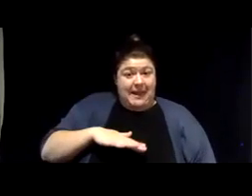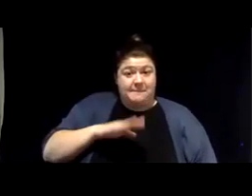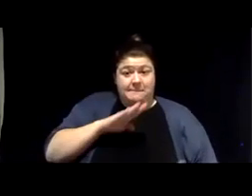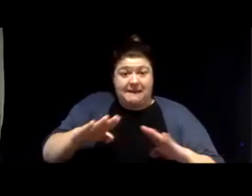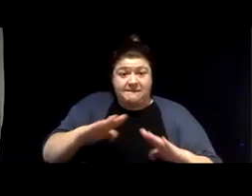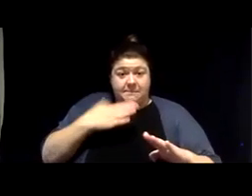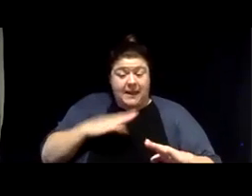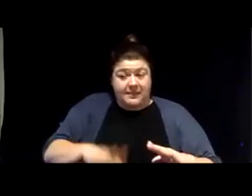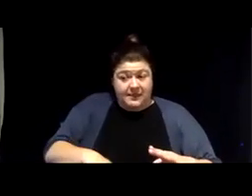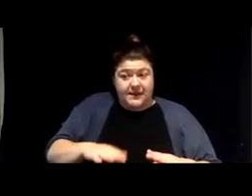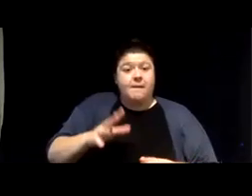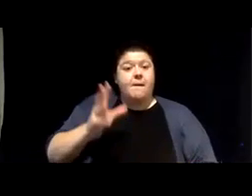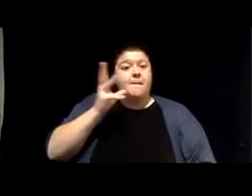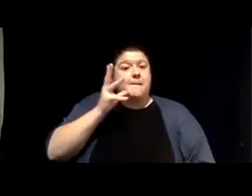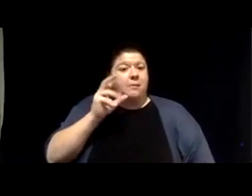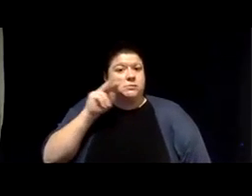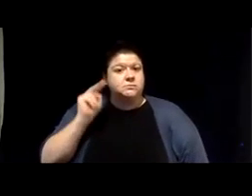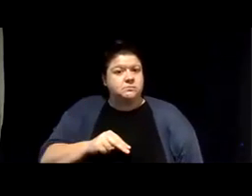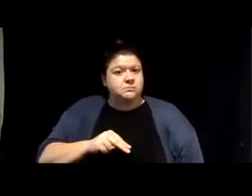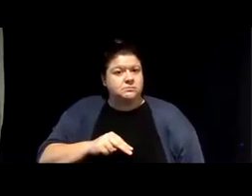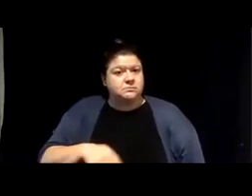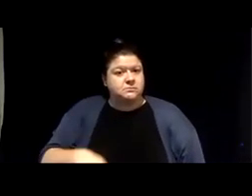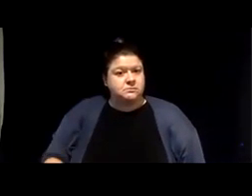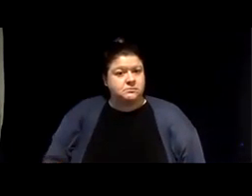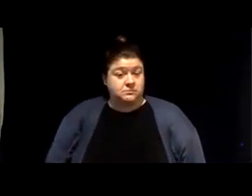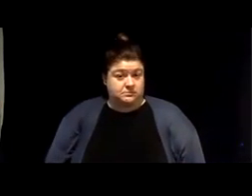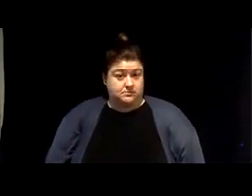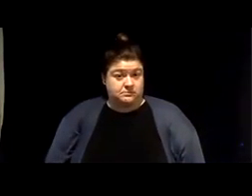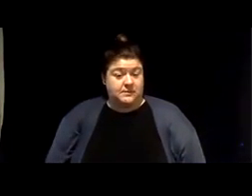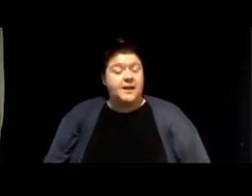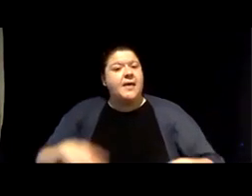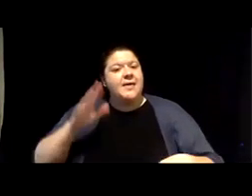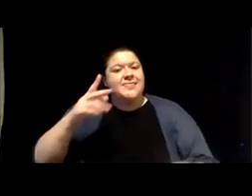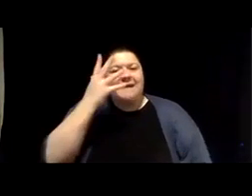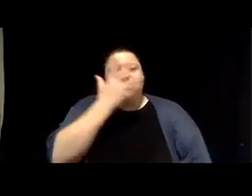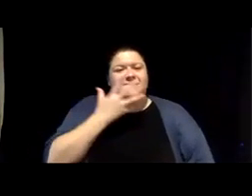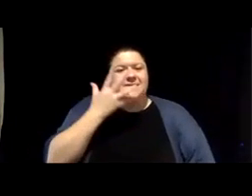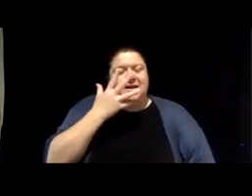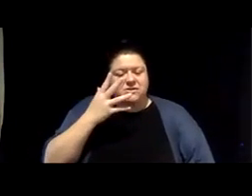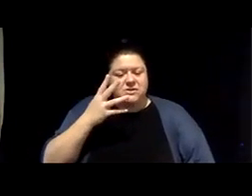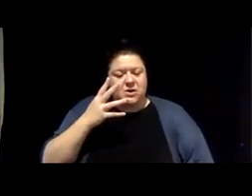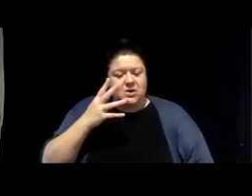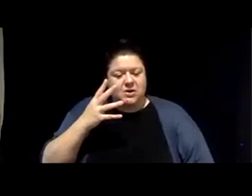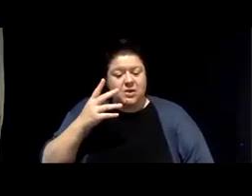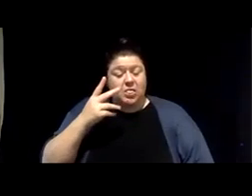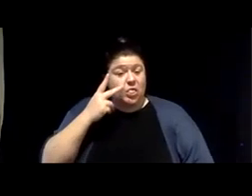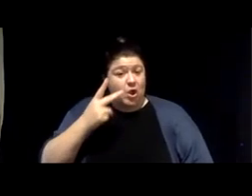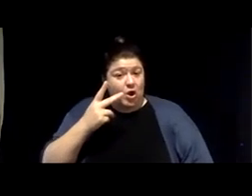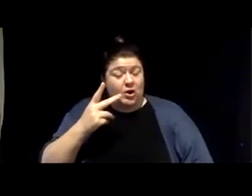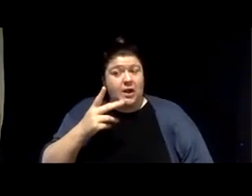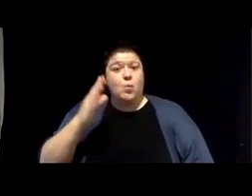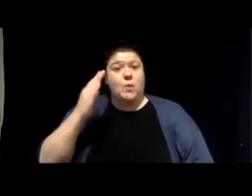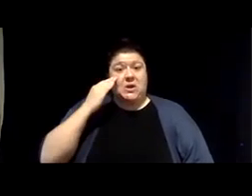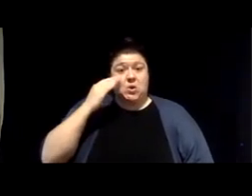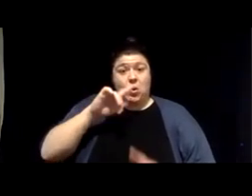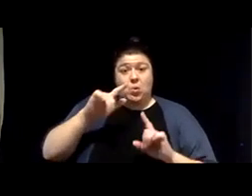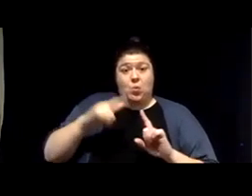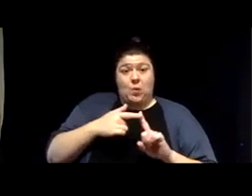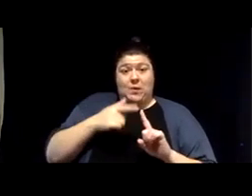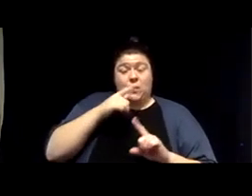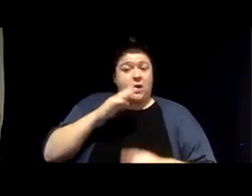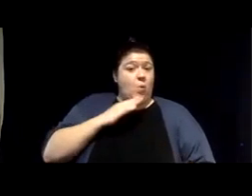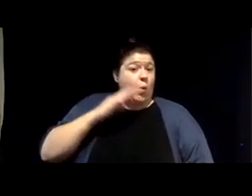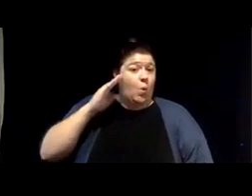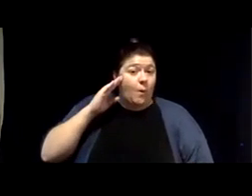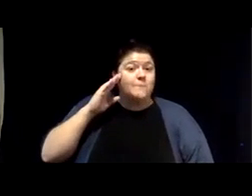the look, right? Or go, mm-hmm. And we knew, like, oh boy, we're in trouble, right? We're going to get it when we get home. So she